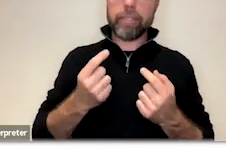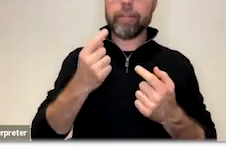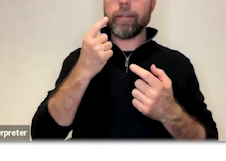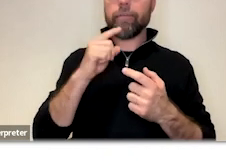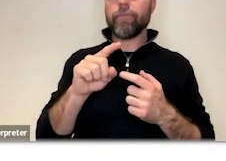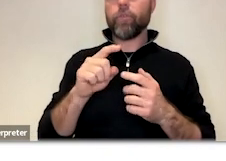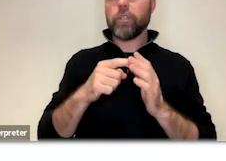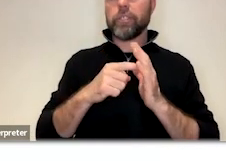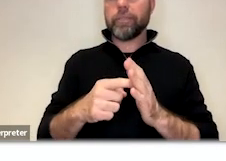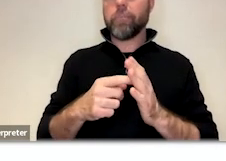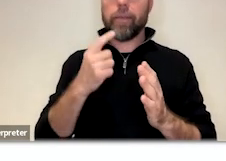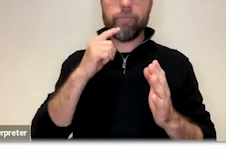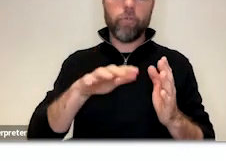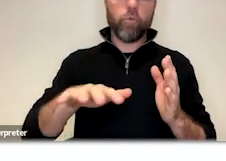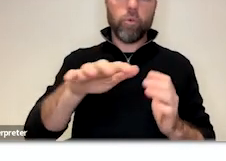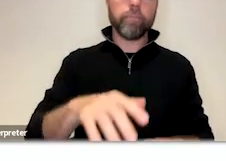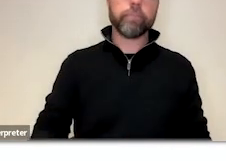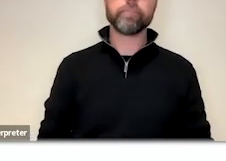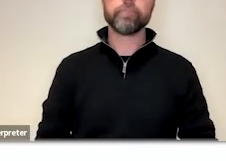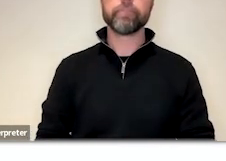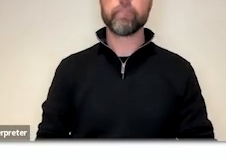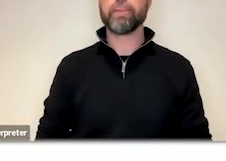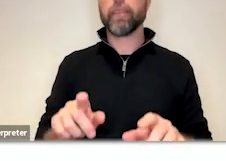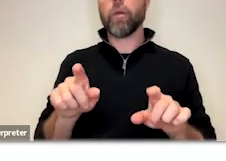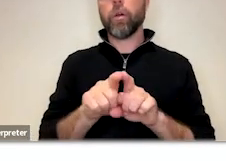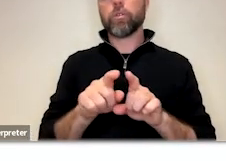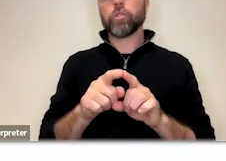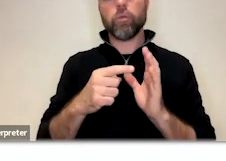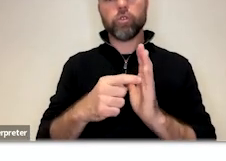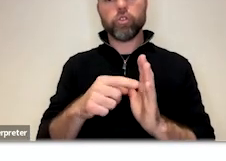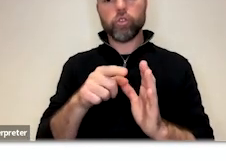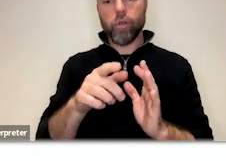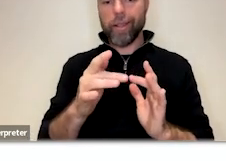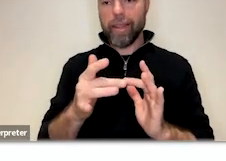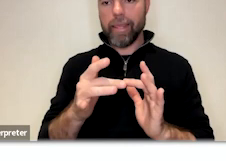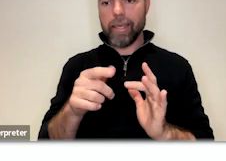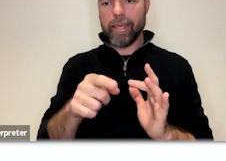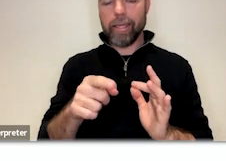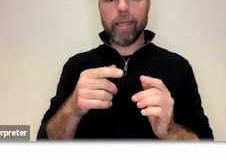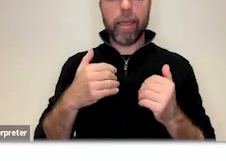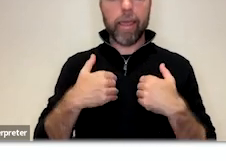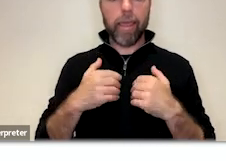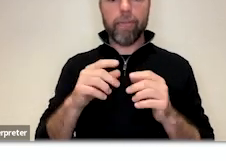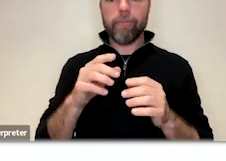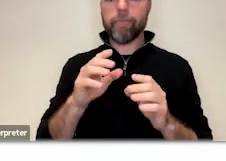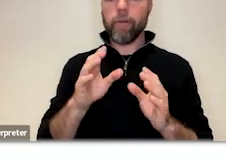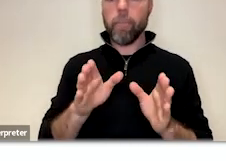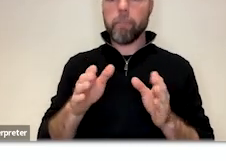to display it for you all. I'm also going to point you to a link down here that contains a box folder